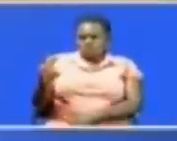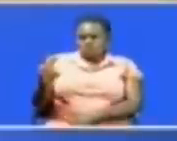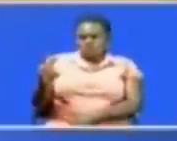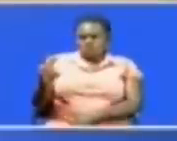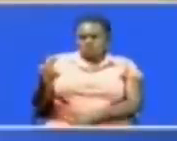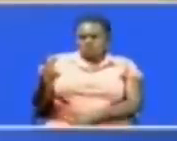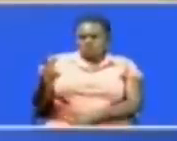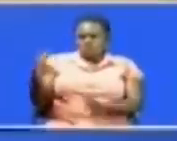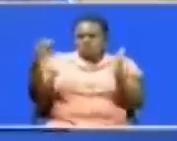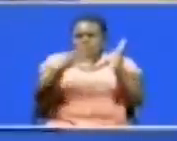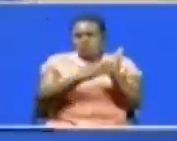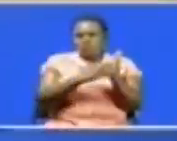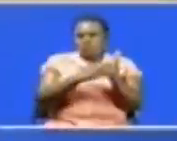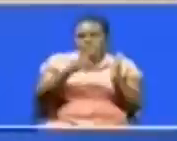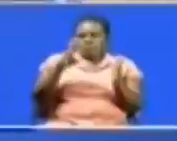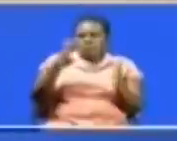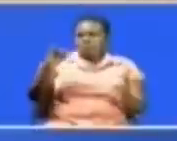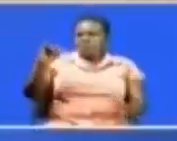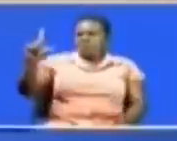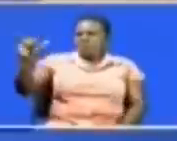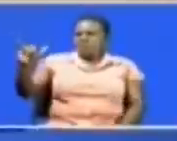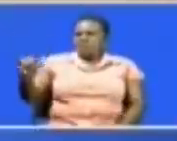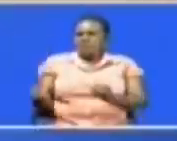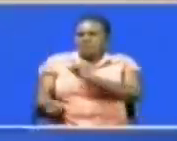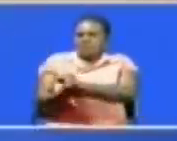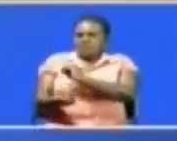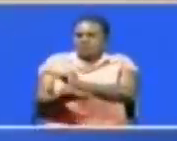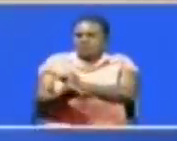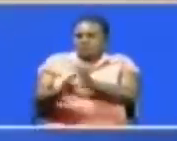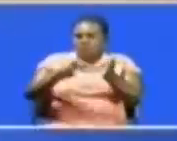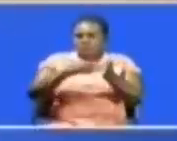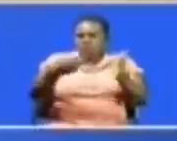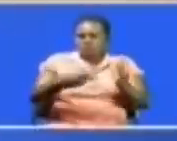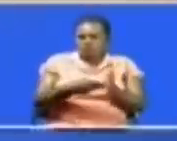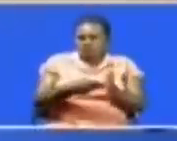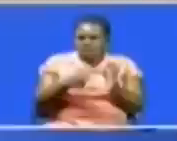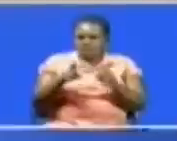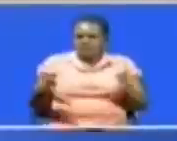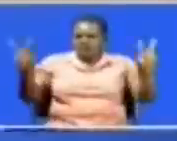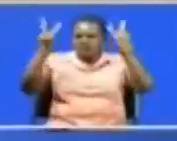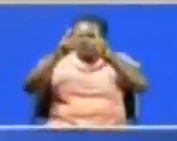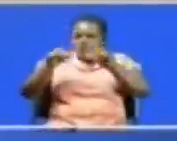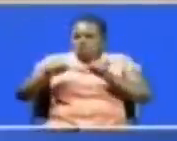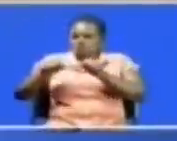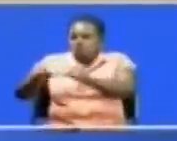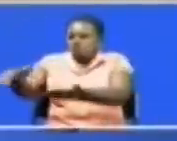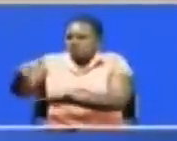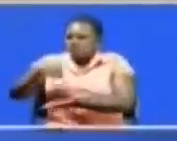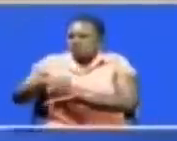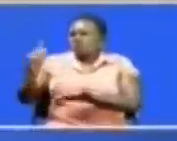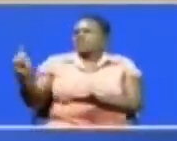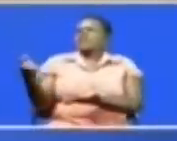Bill Okero, just lining, yes, outlining the number of projects and their values that are going on in Central Kenya, mm-hmm,